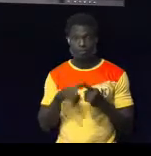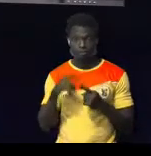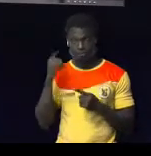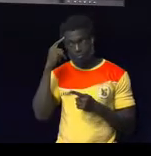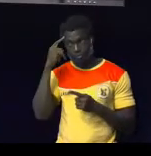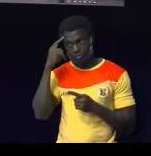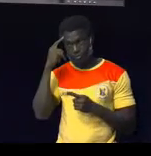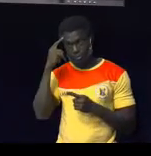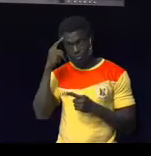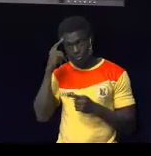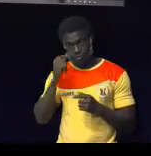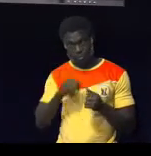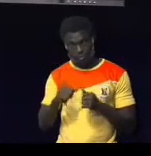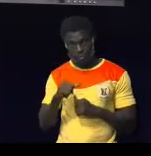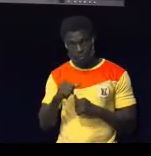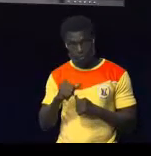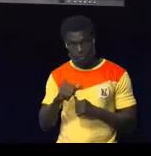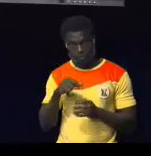I want you to think about this